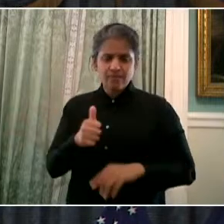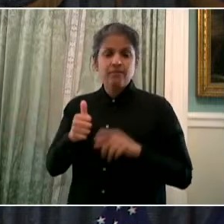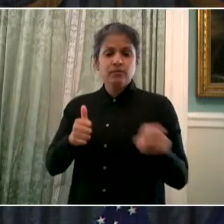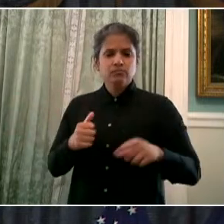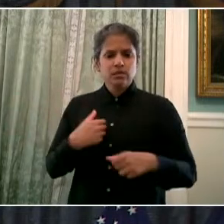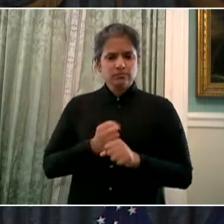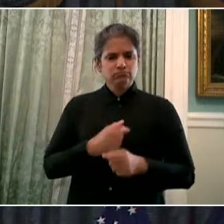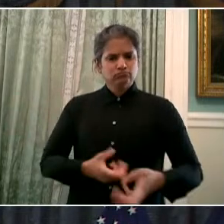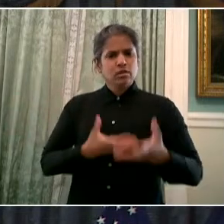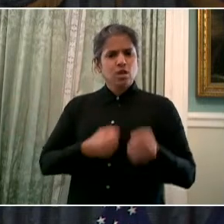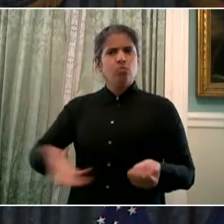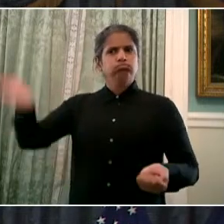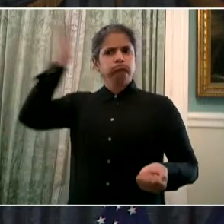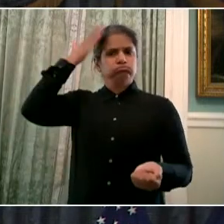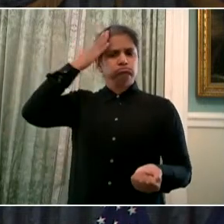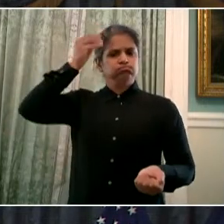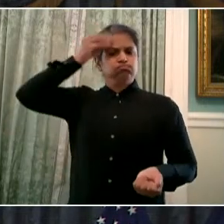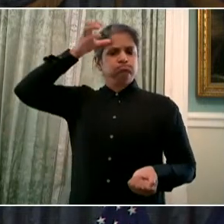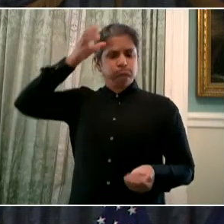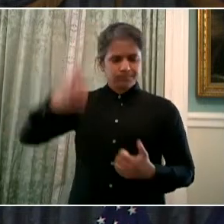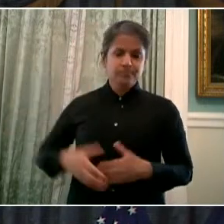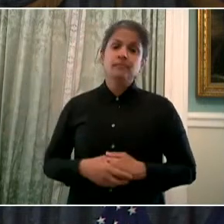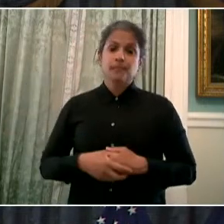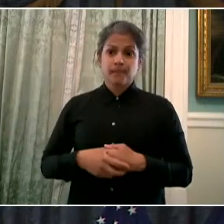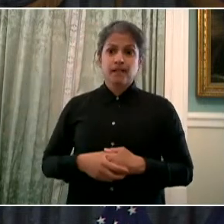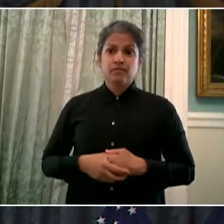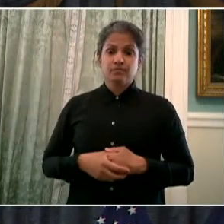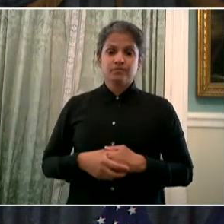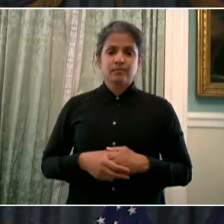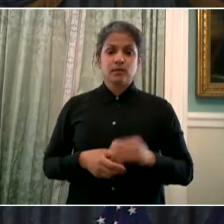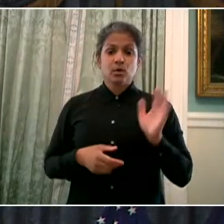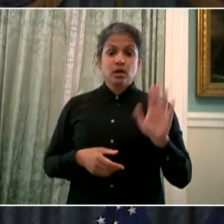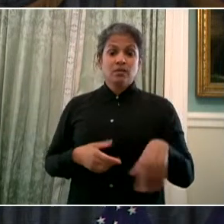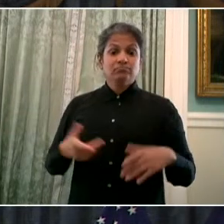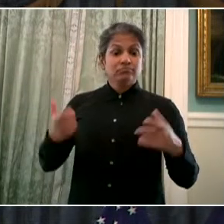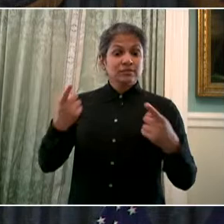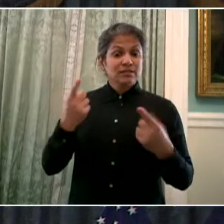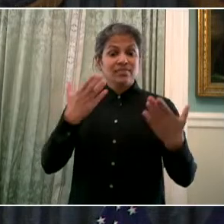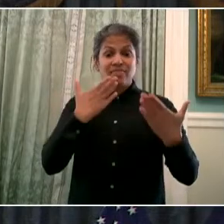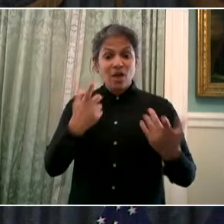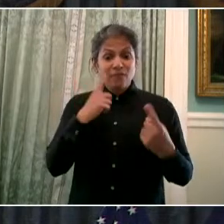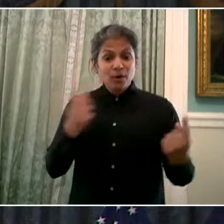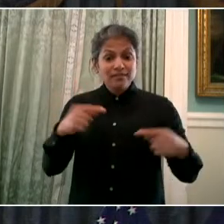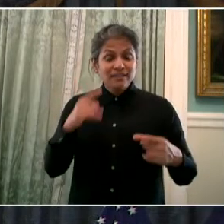I would like to thank everyone for tuning in to today's briefing. We look forward to seeing you all at our next one. Have a great day.